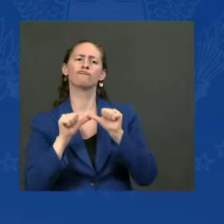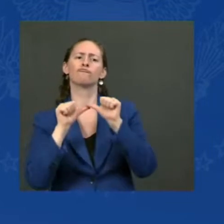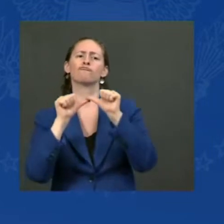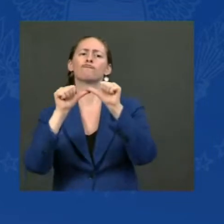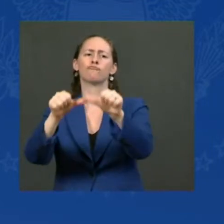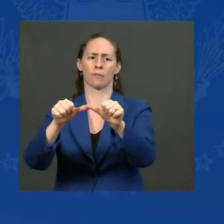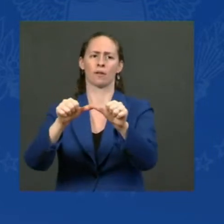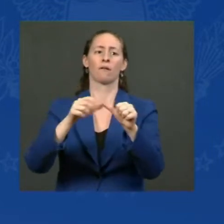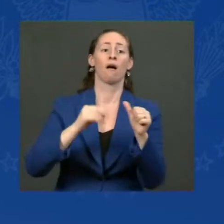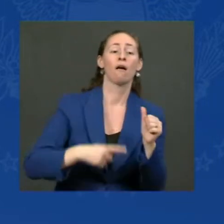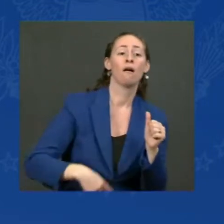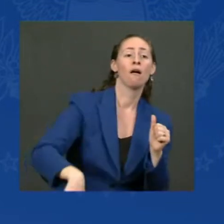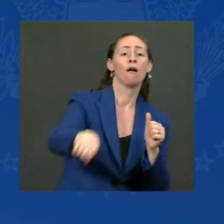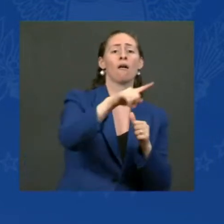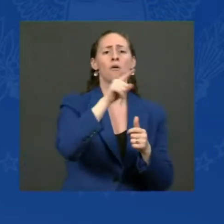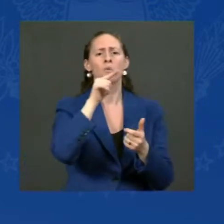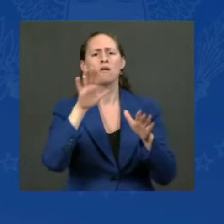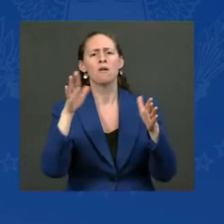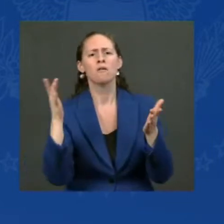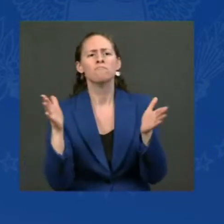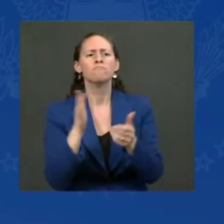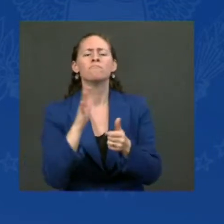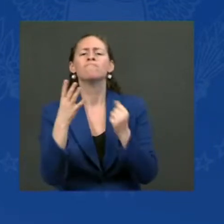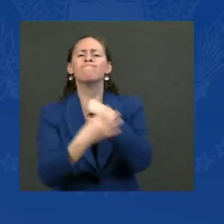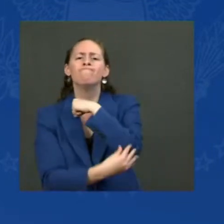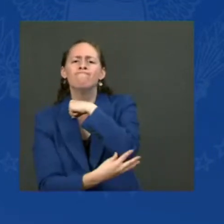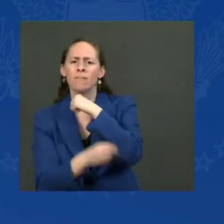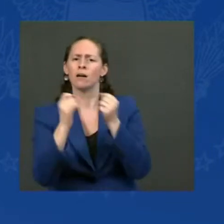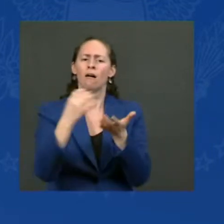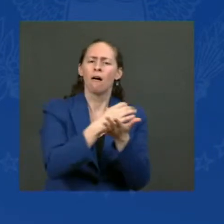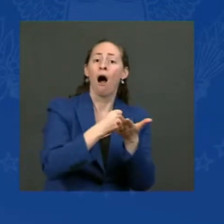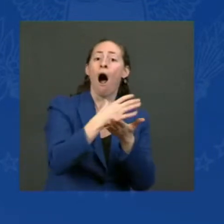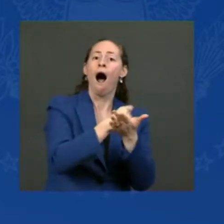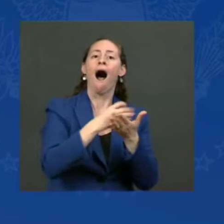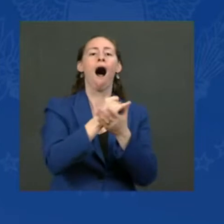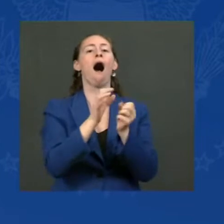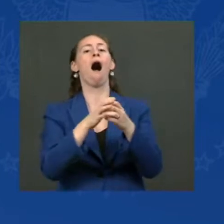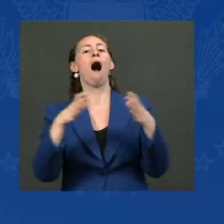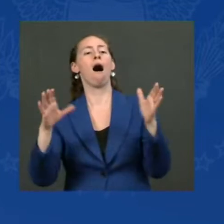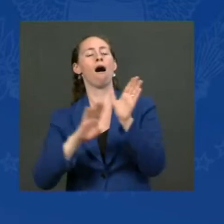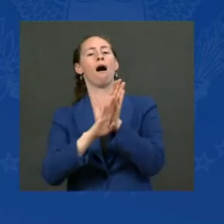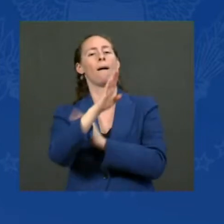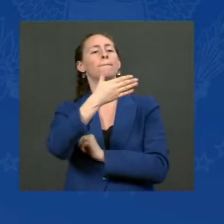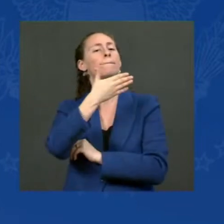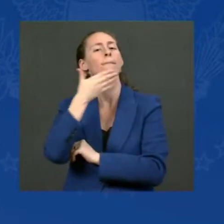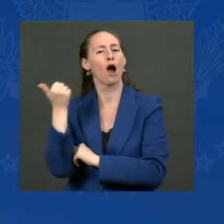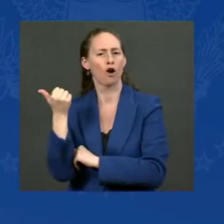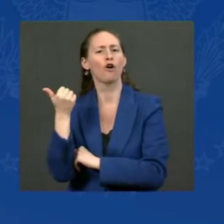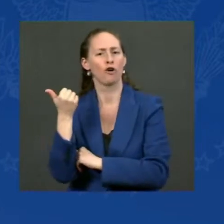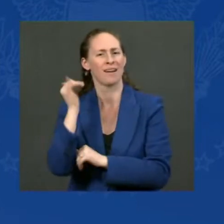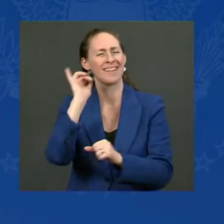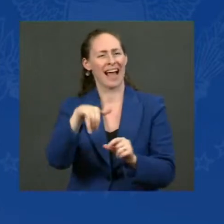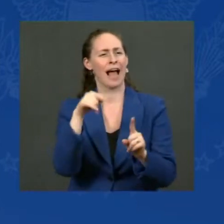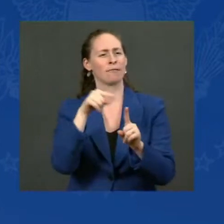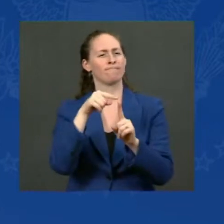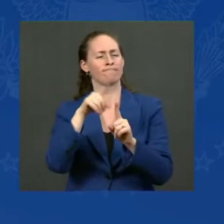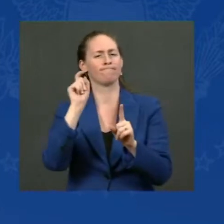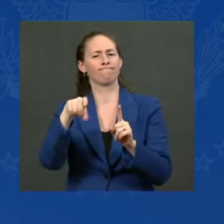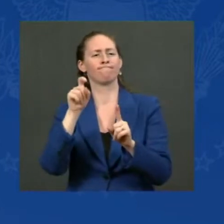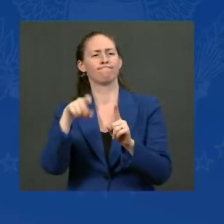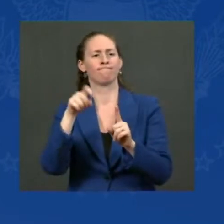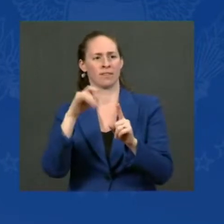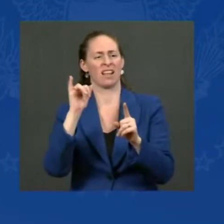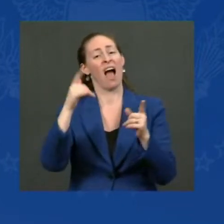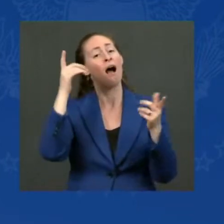countries to grow and to prosper. That's the idea behind the Build Back